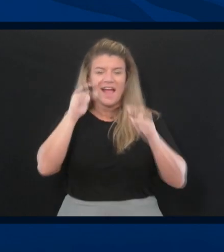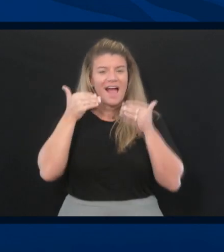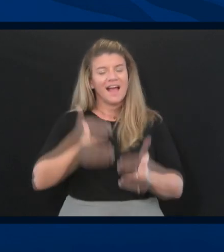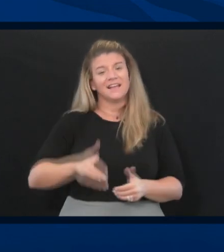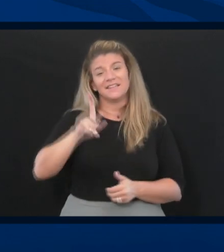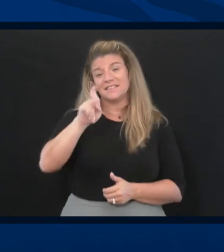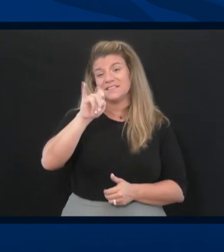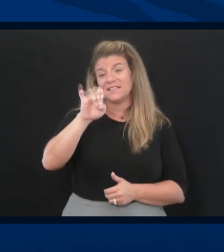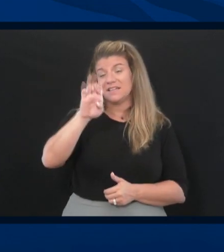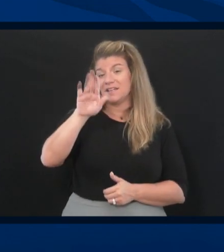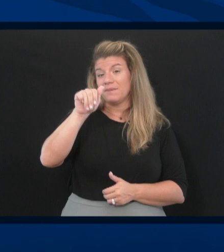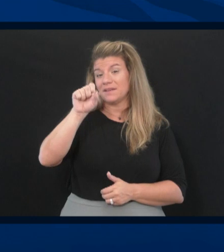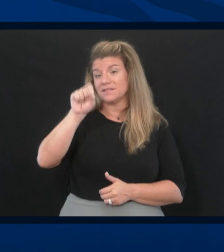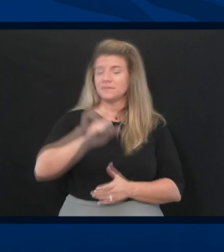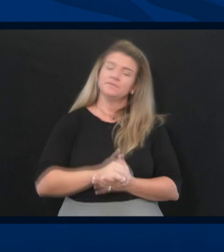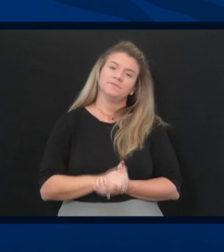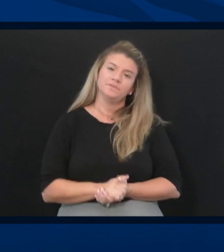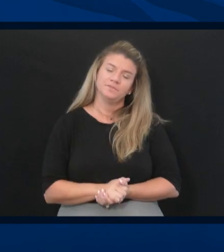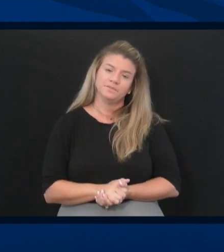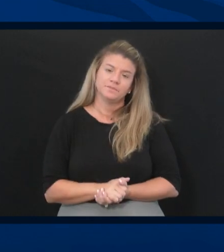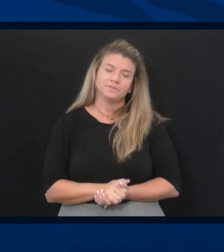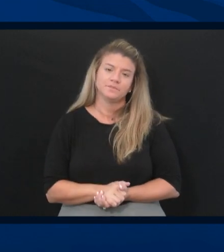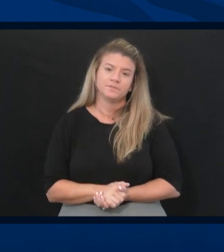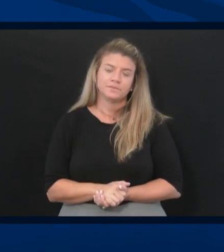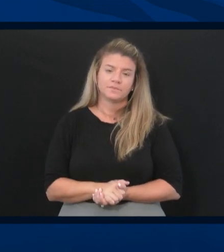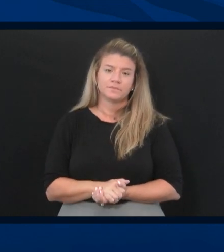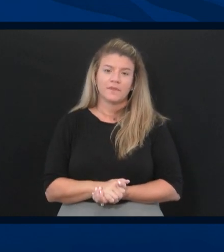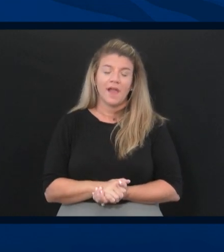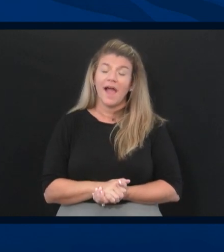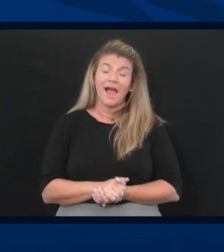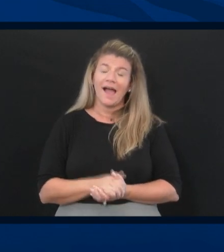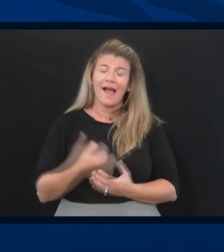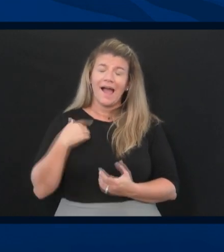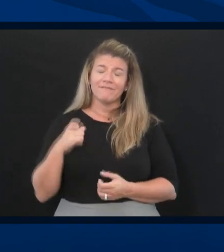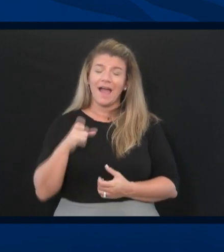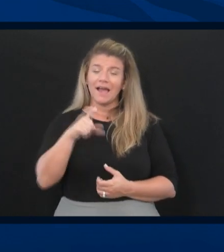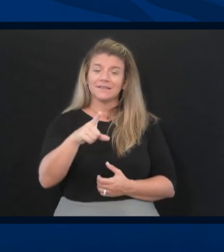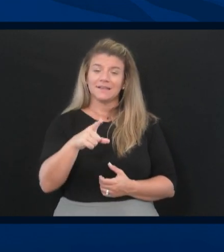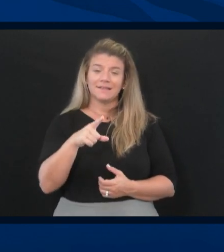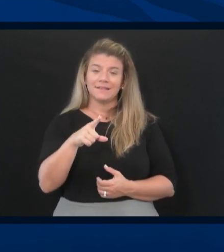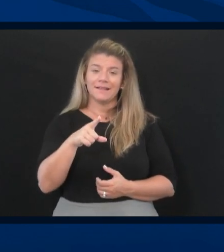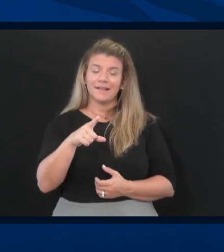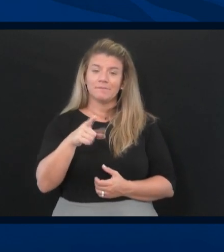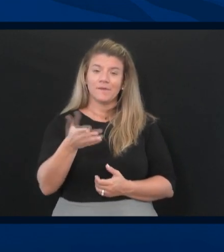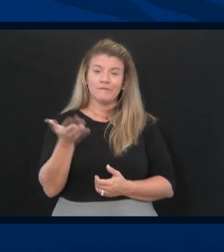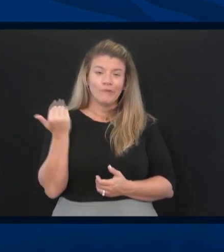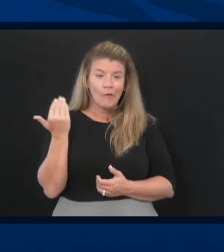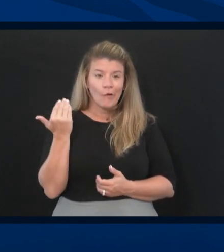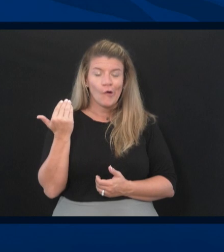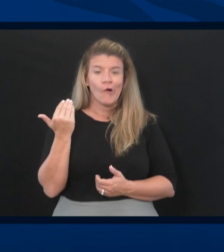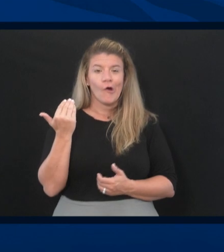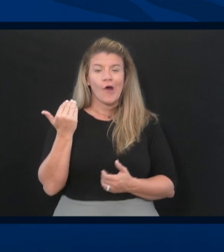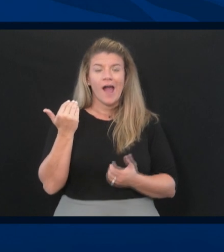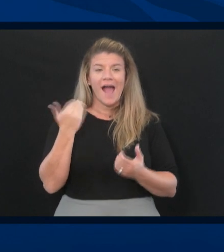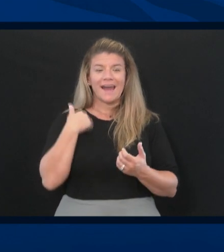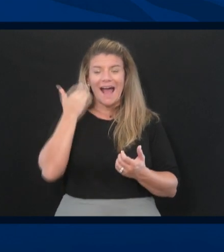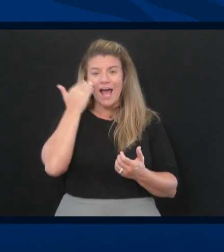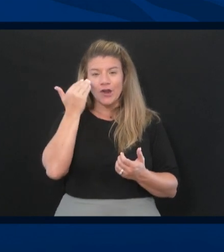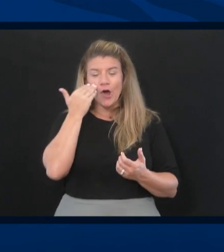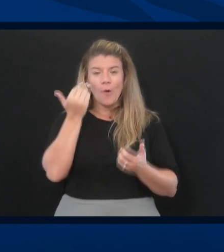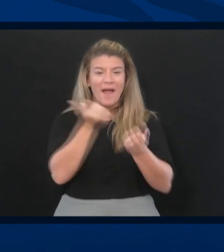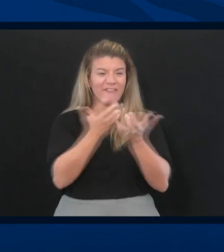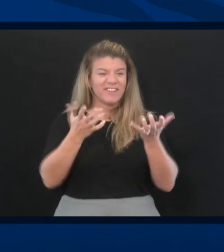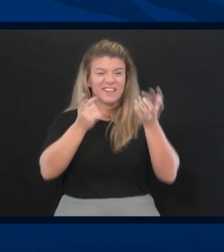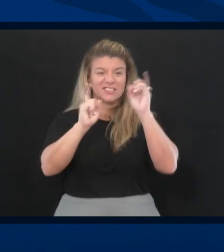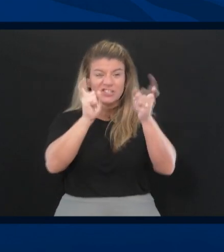11 in Charleston. Governor, I've asked you this a couple of times, and the variables on this keep changing, as you mentioned.